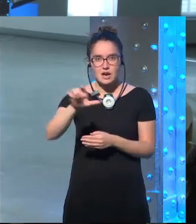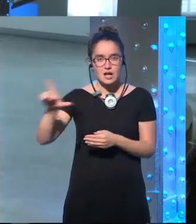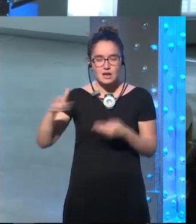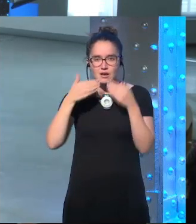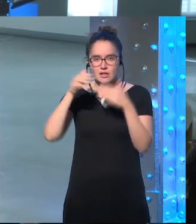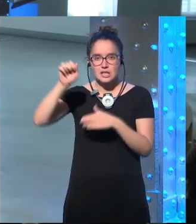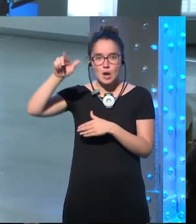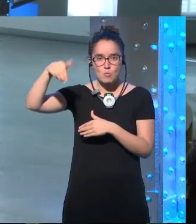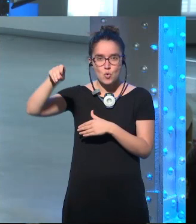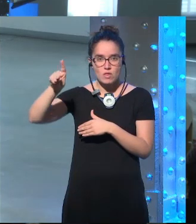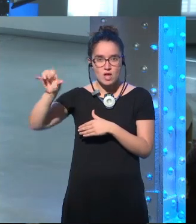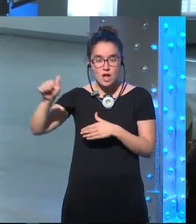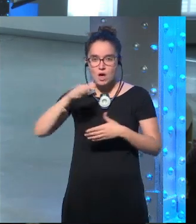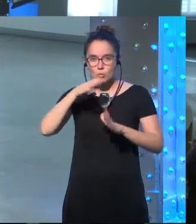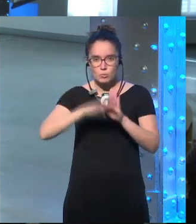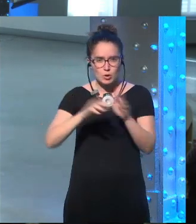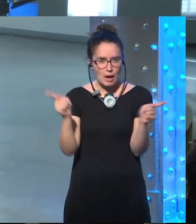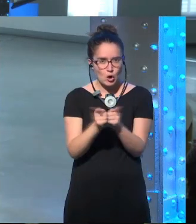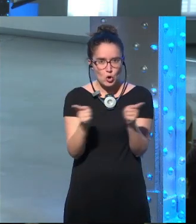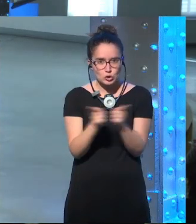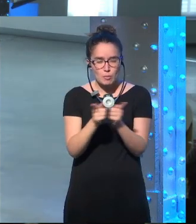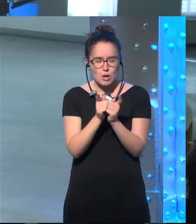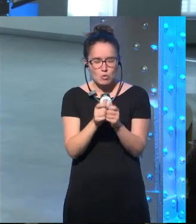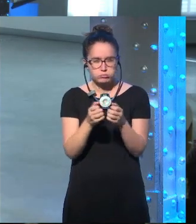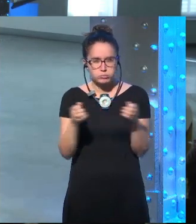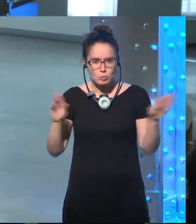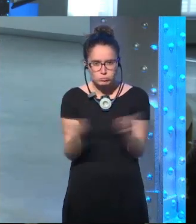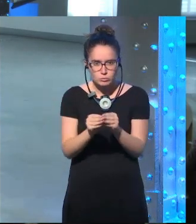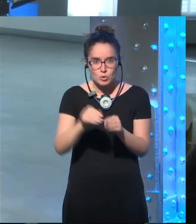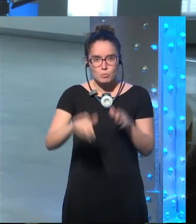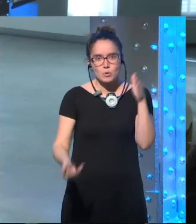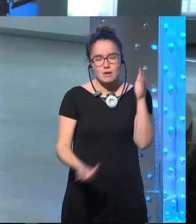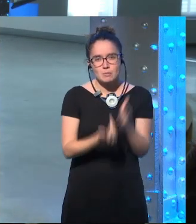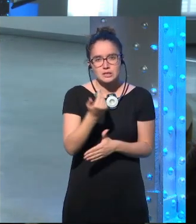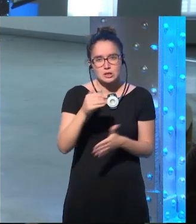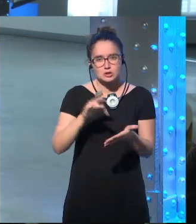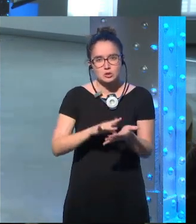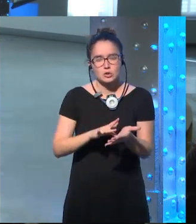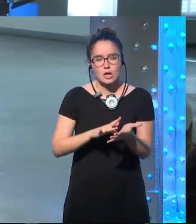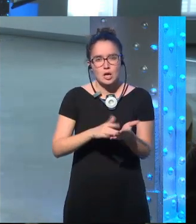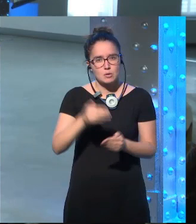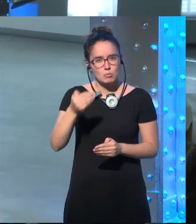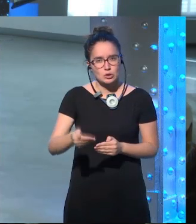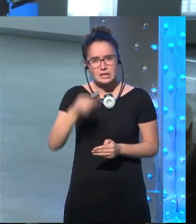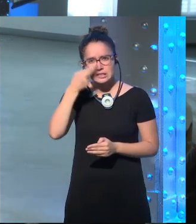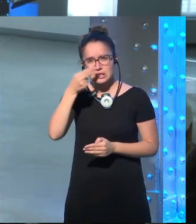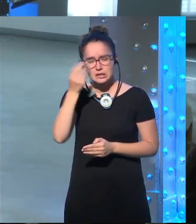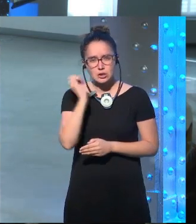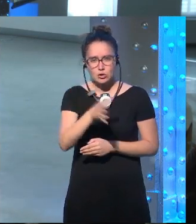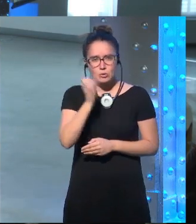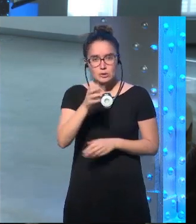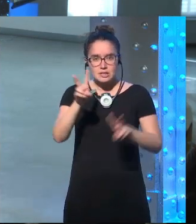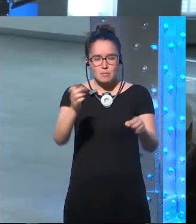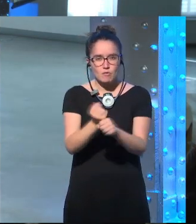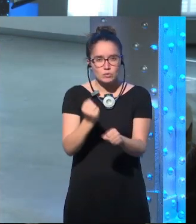Thank you very much, Angela and Almudena. We have ahead of us a brief schedule, but quite tight and quite intense. There